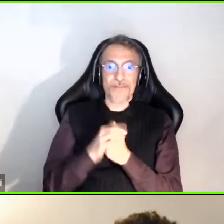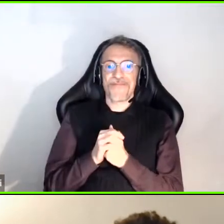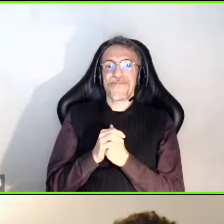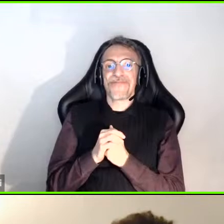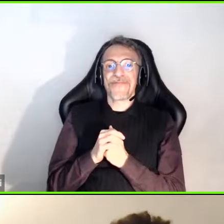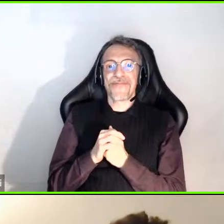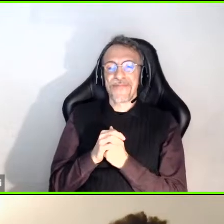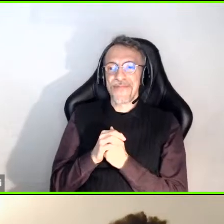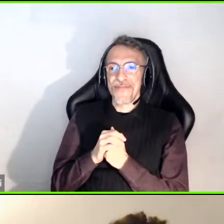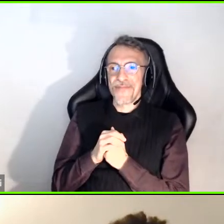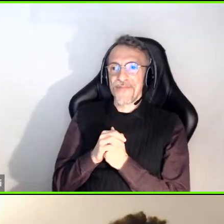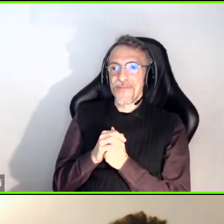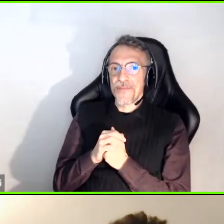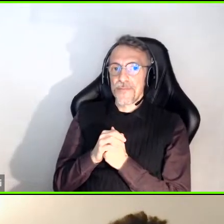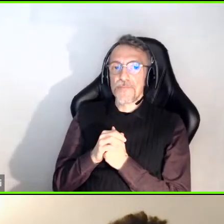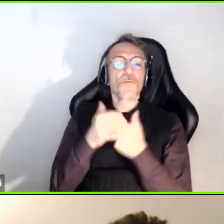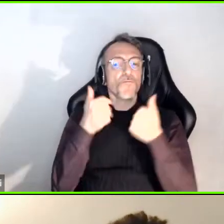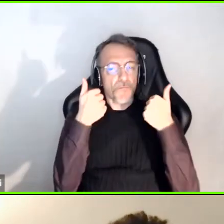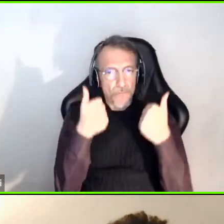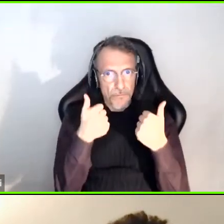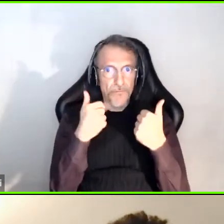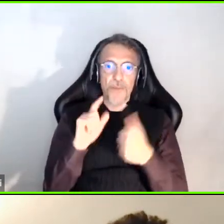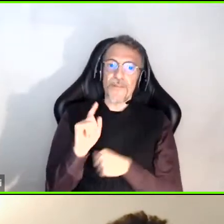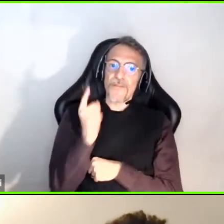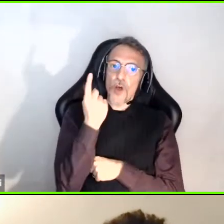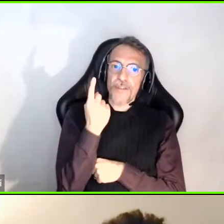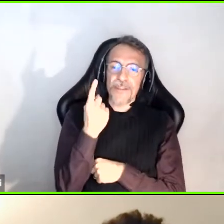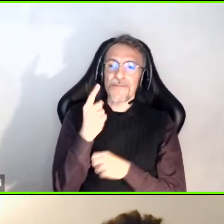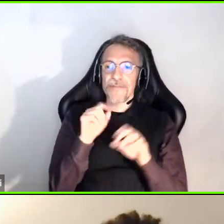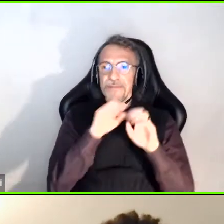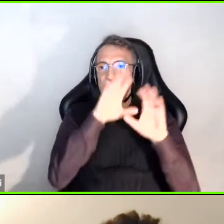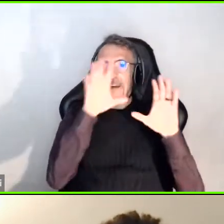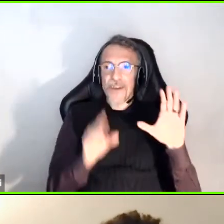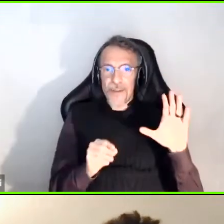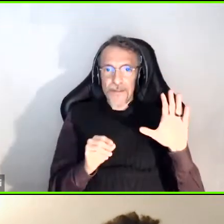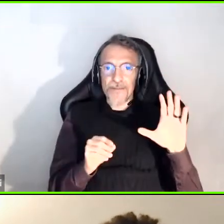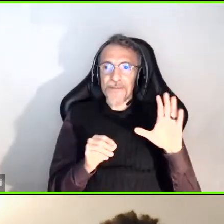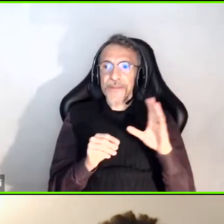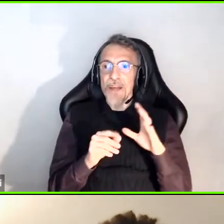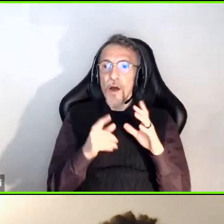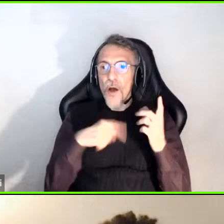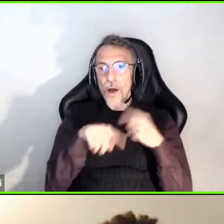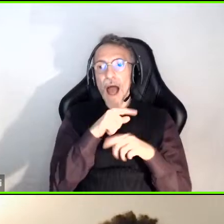Okay. Yes, I can go first, and then Andres can support me.